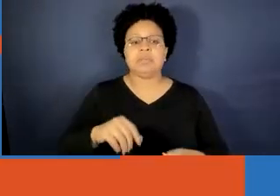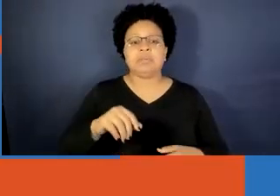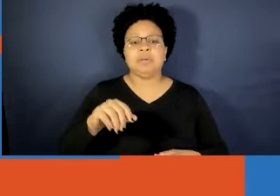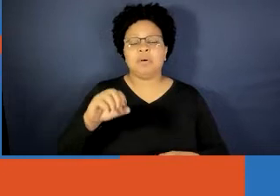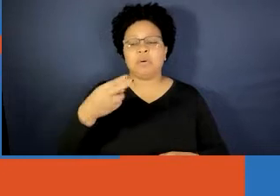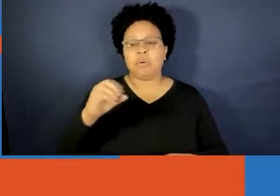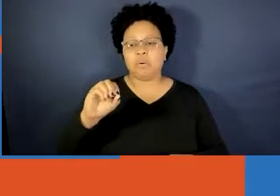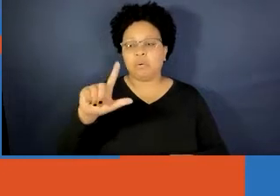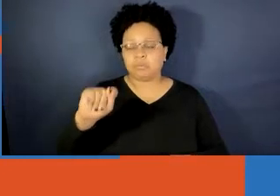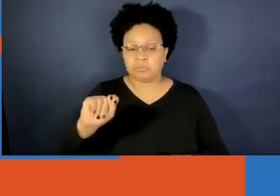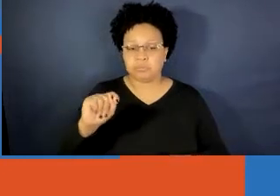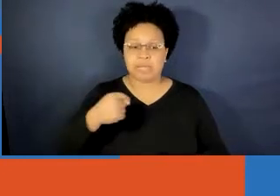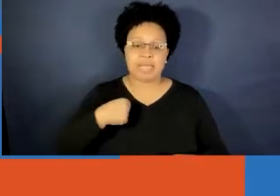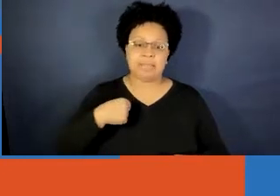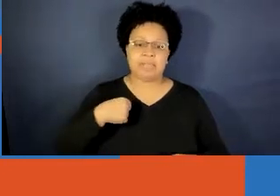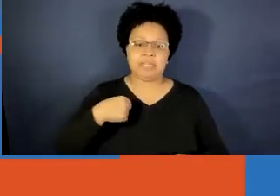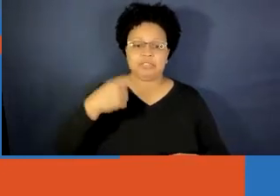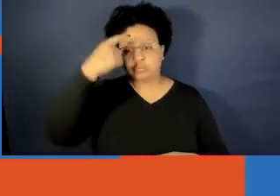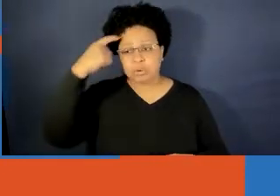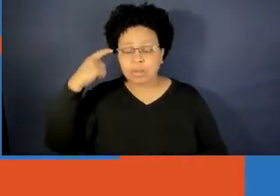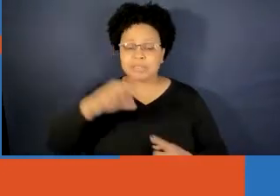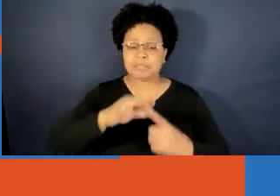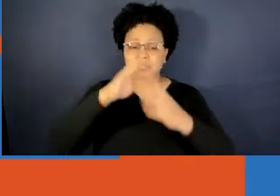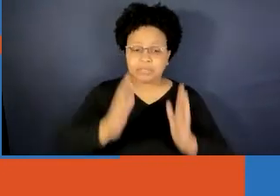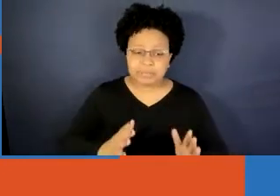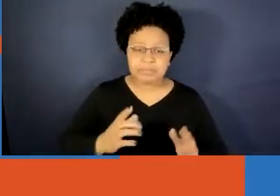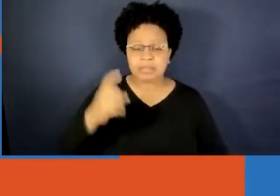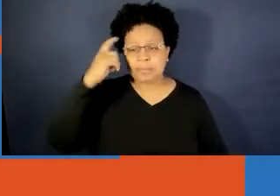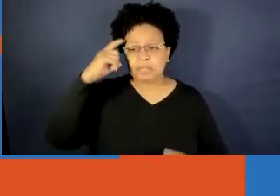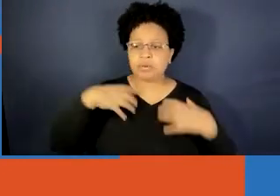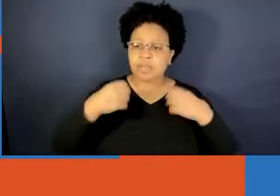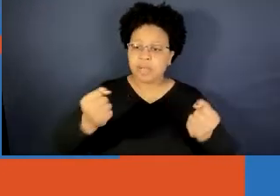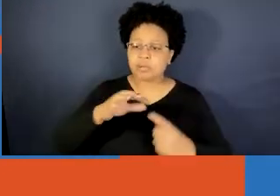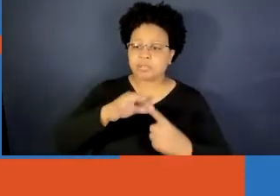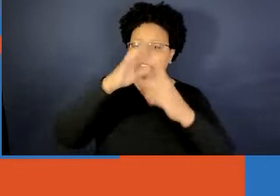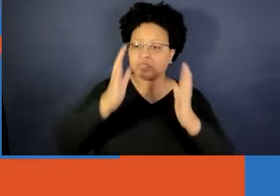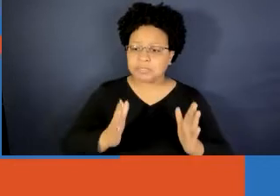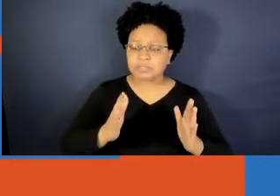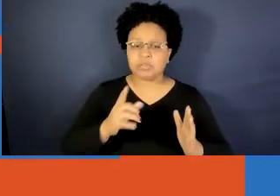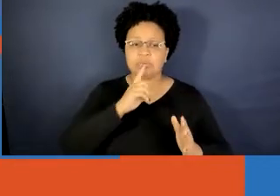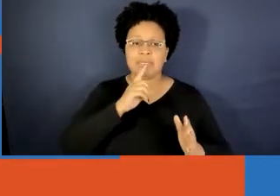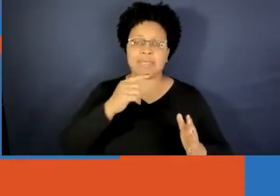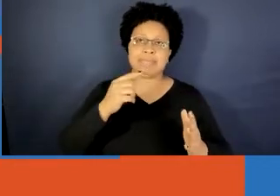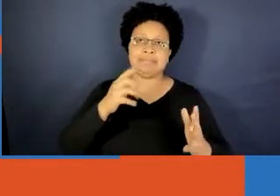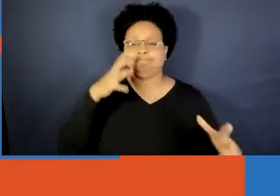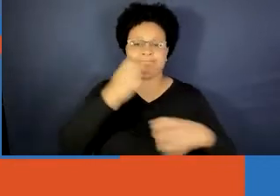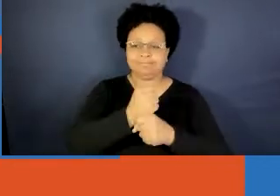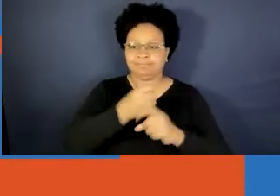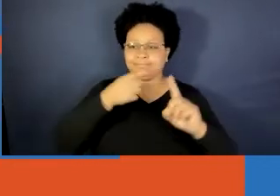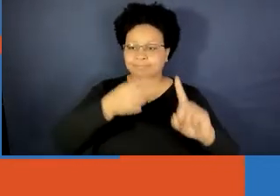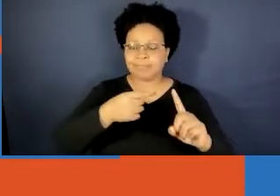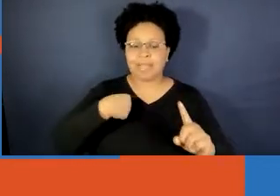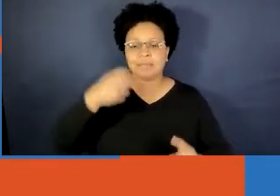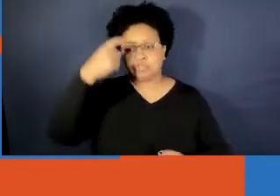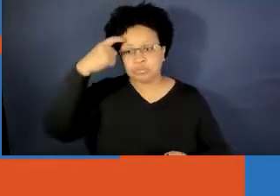a trauma crisis specialist, and a mental health specialist. So in a nutshell, I am a trauma,